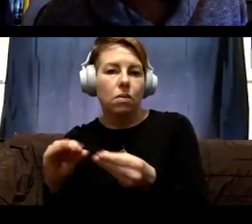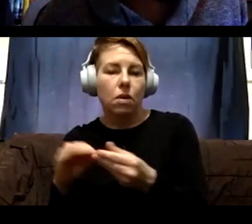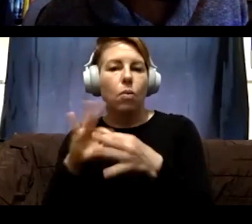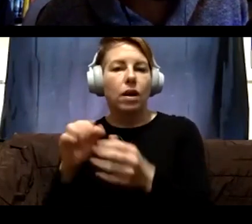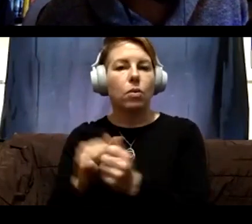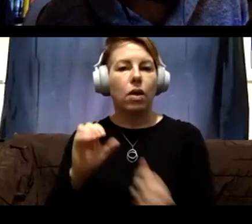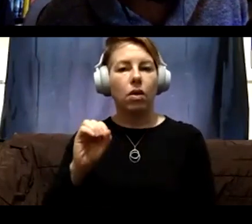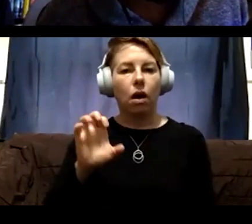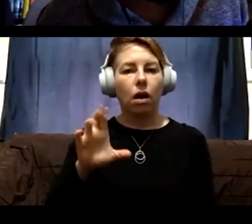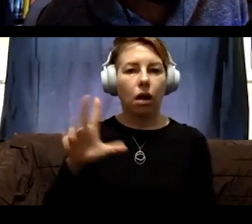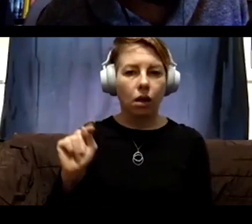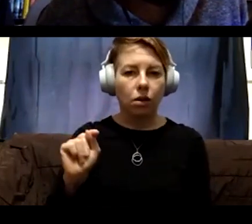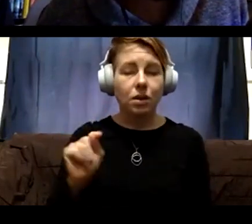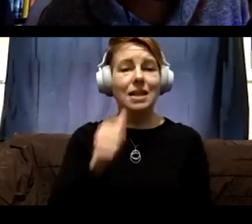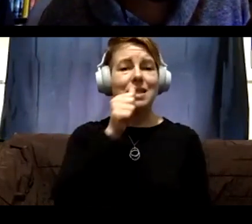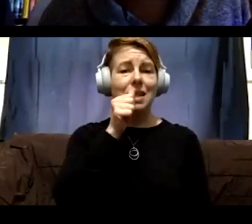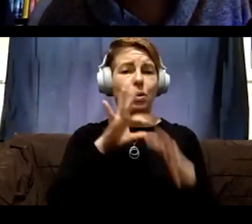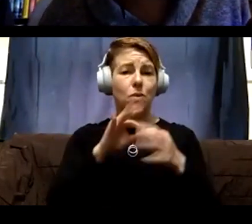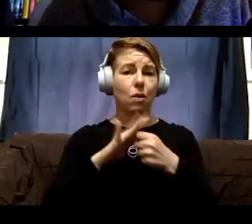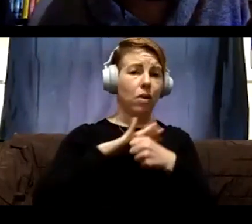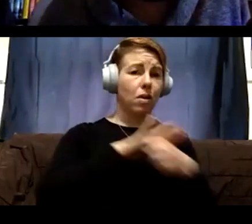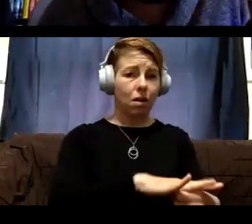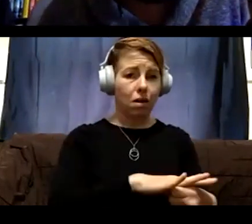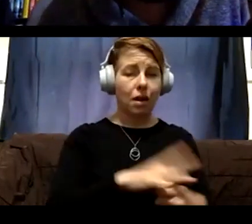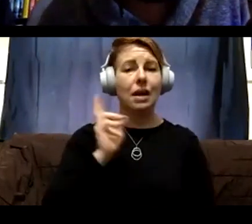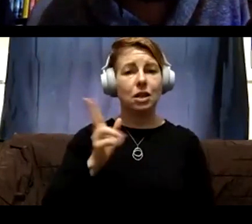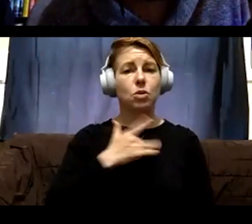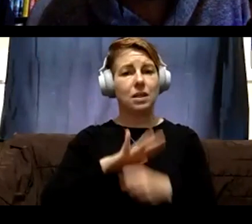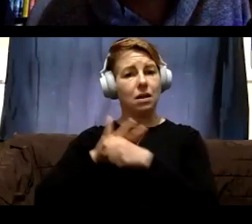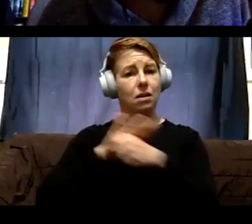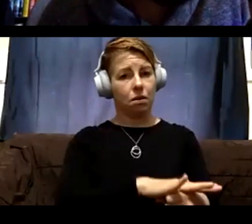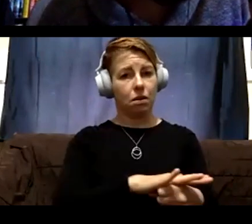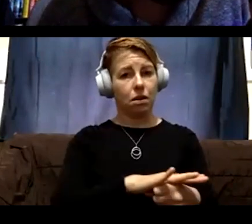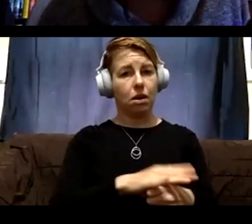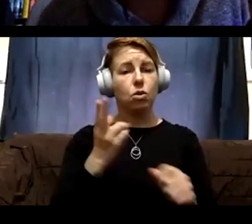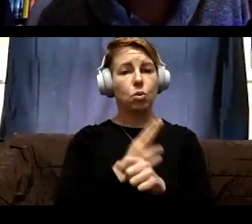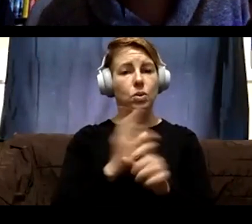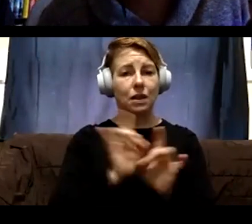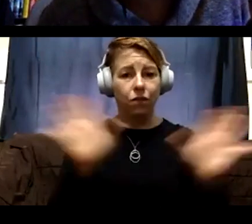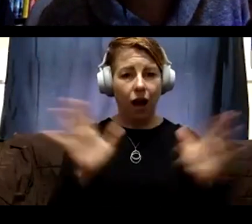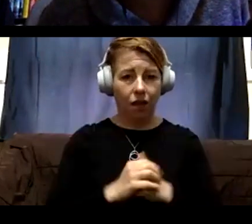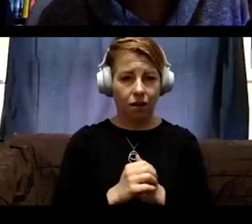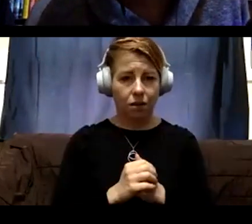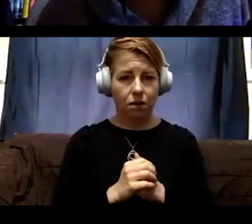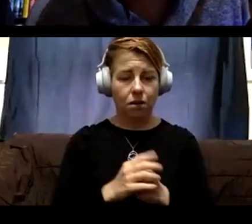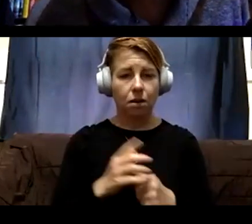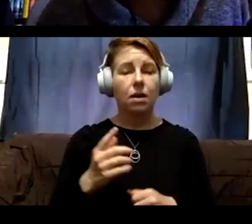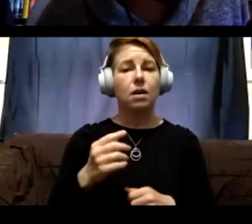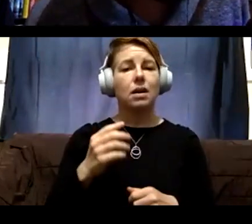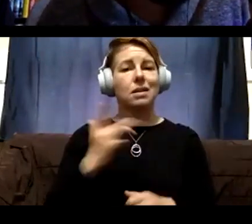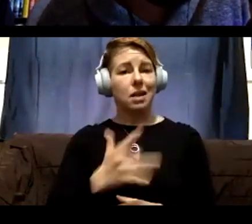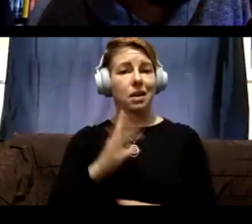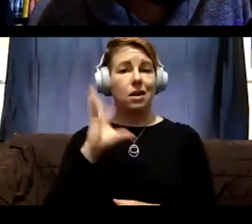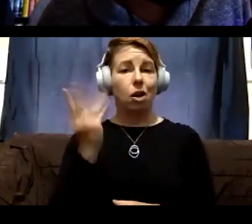Secrets are about suppression, and history is often suppressed by violence, obscured by cultural appropriation, or